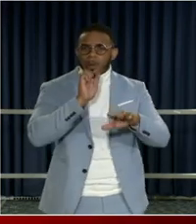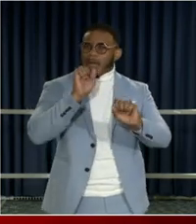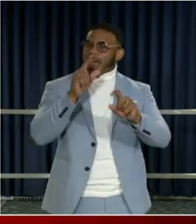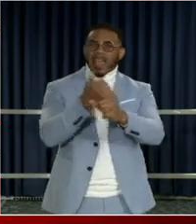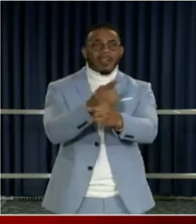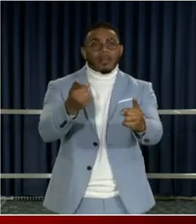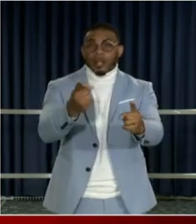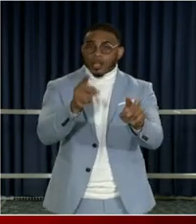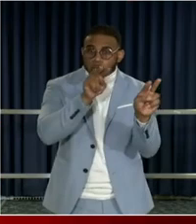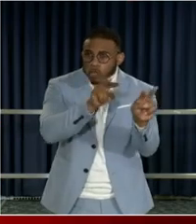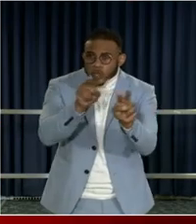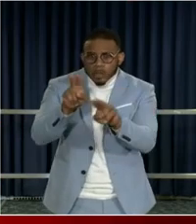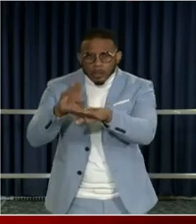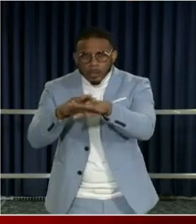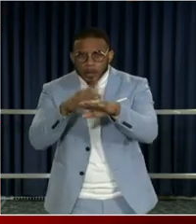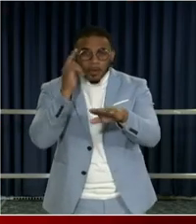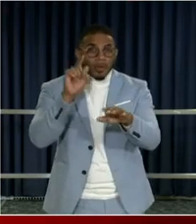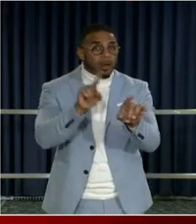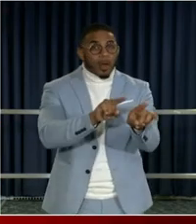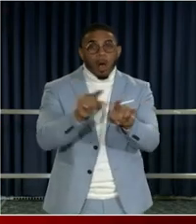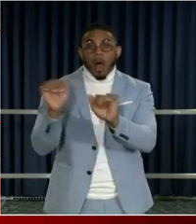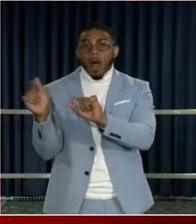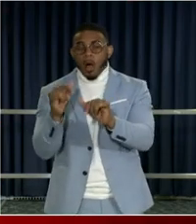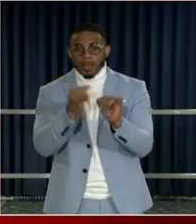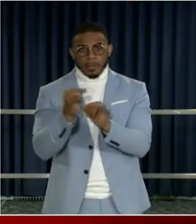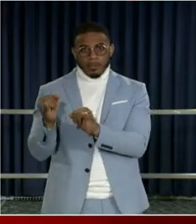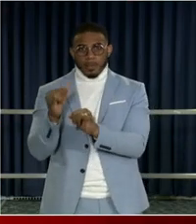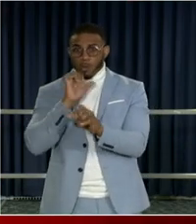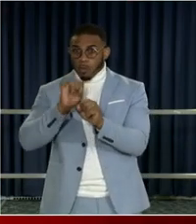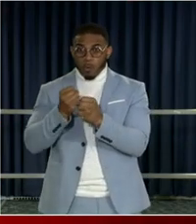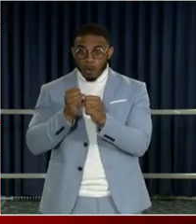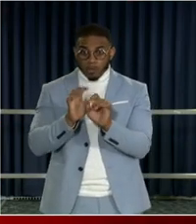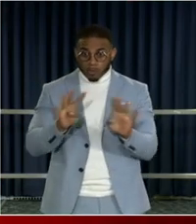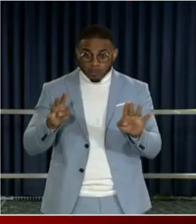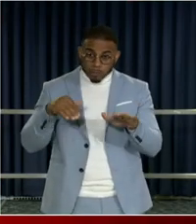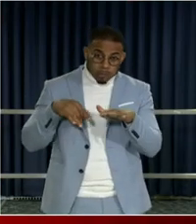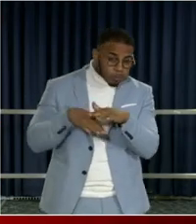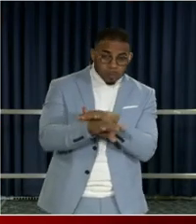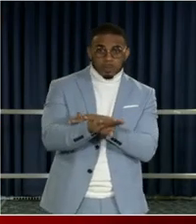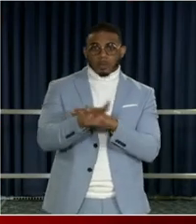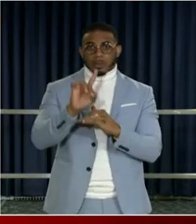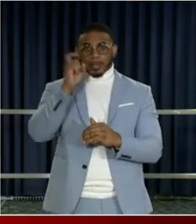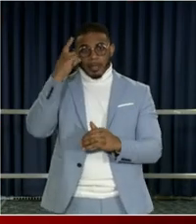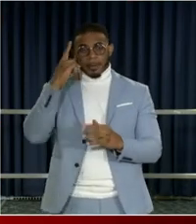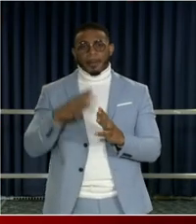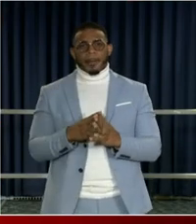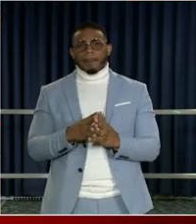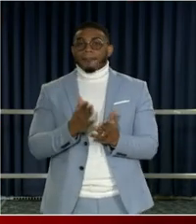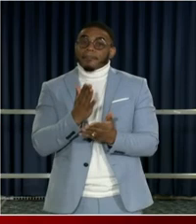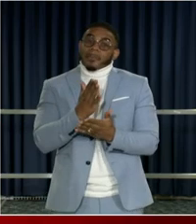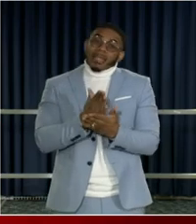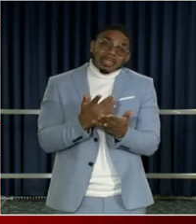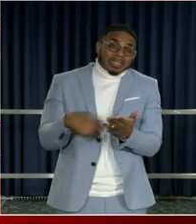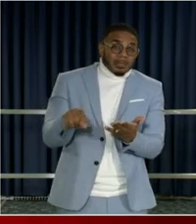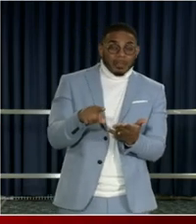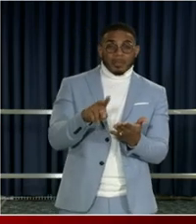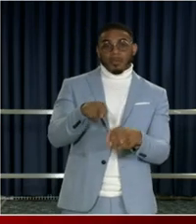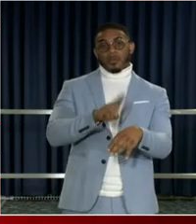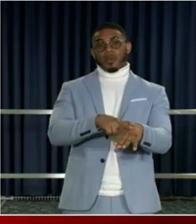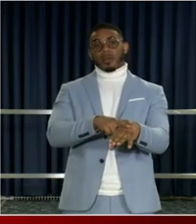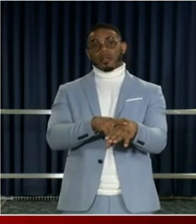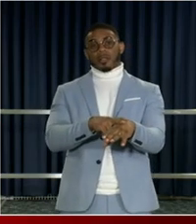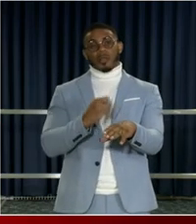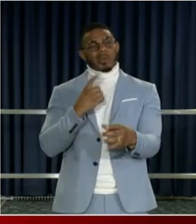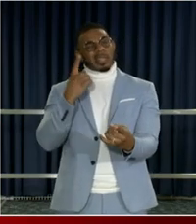out there to be on the lookout for these individuals who breached the Capitol. And some of them